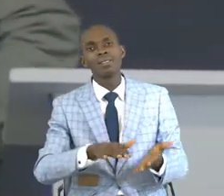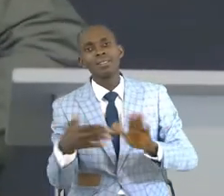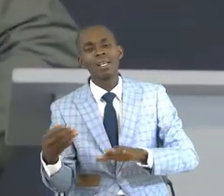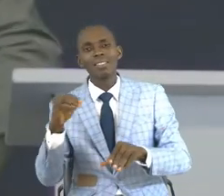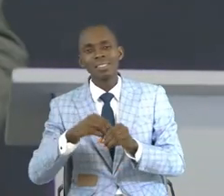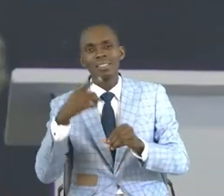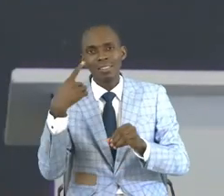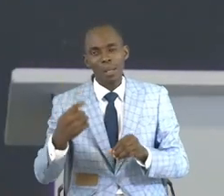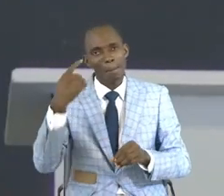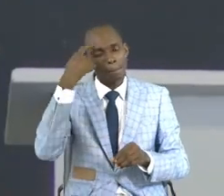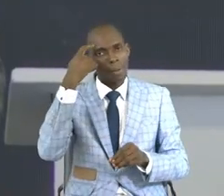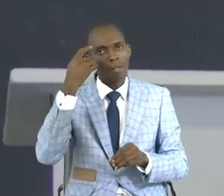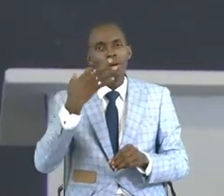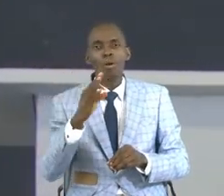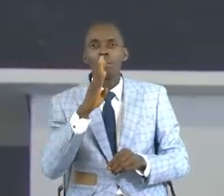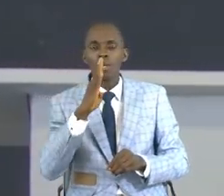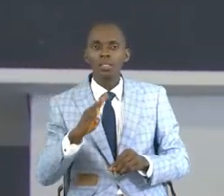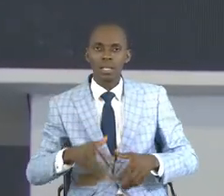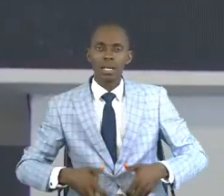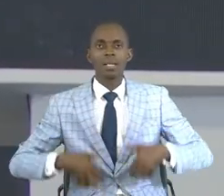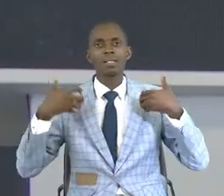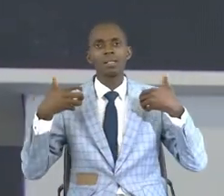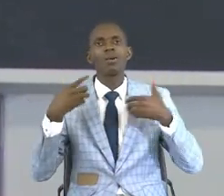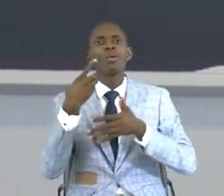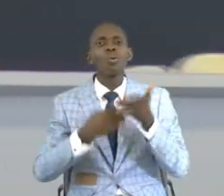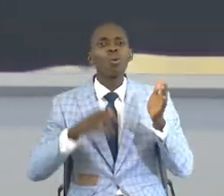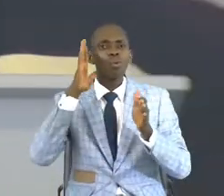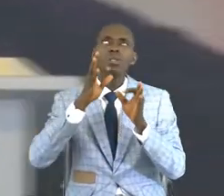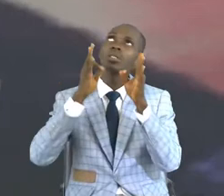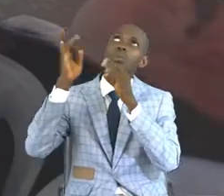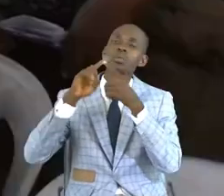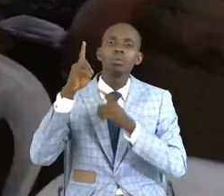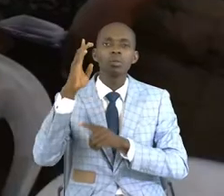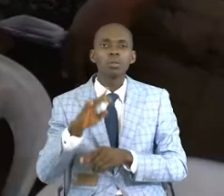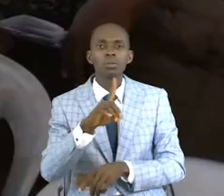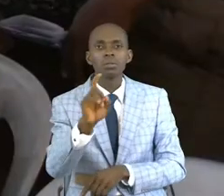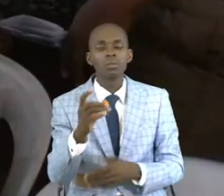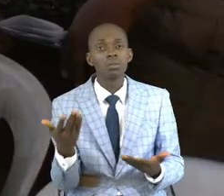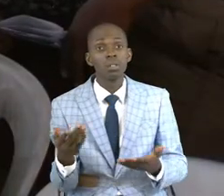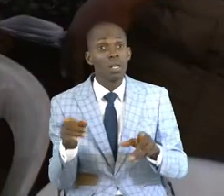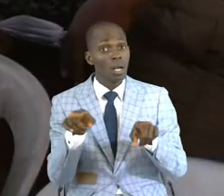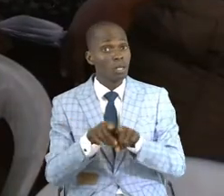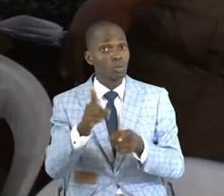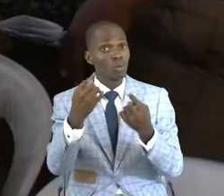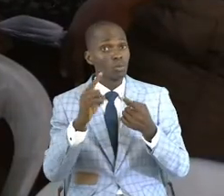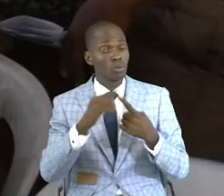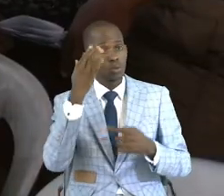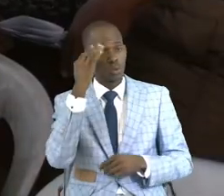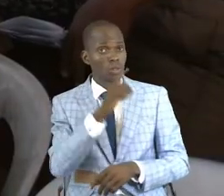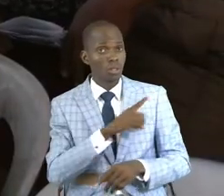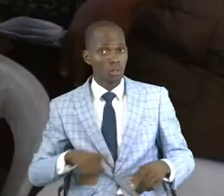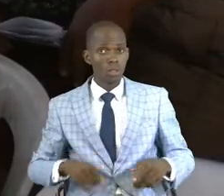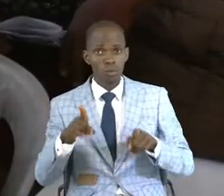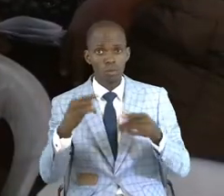anger. What are you going to tell God? But you know, as we come to know the Lord and we understand